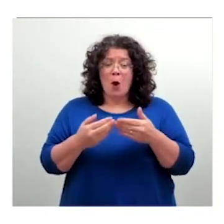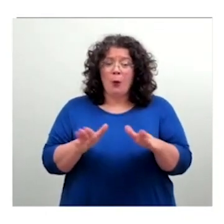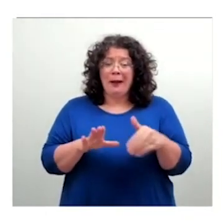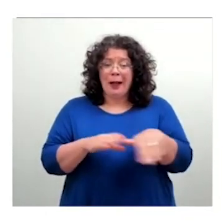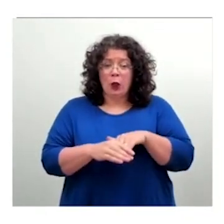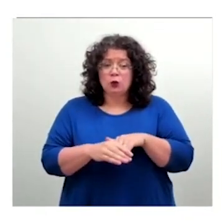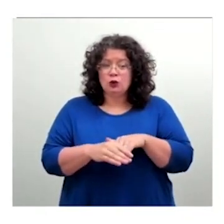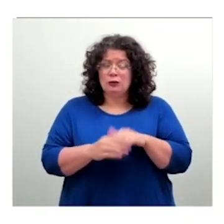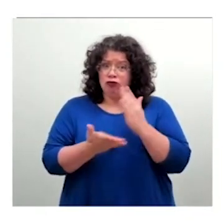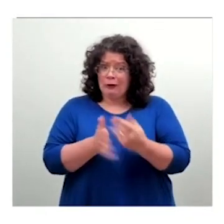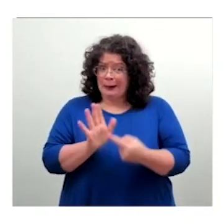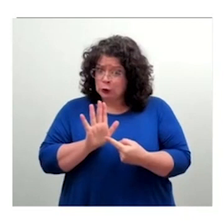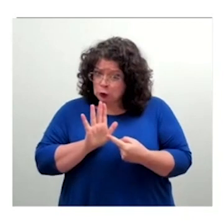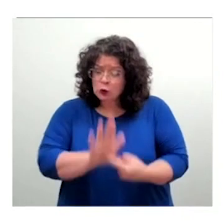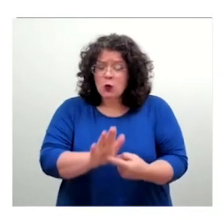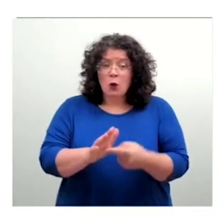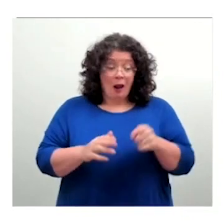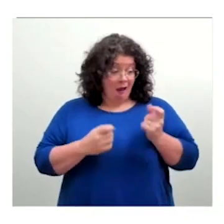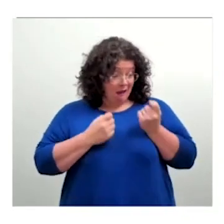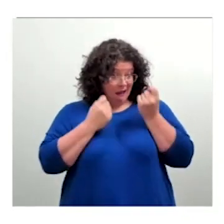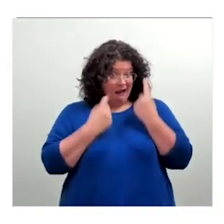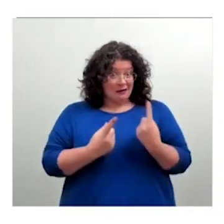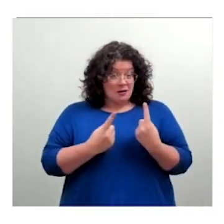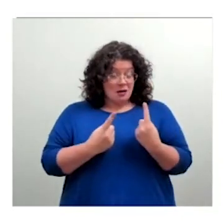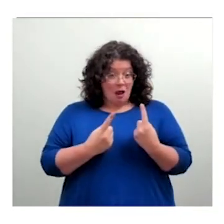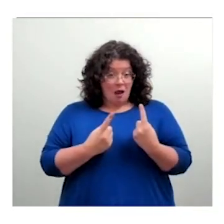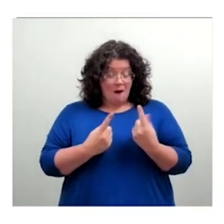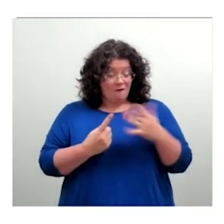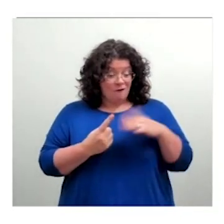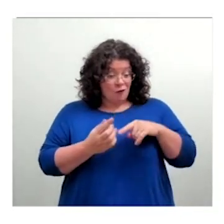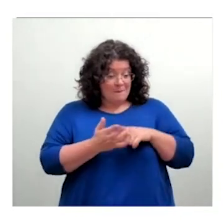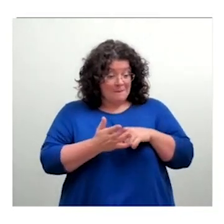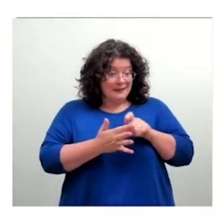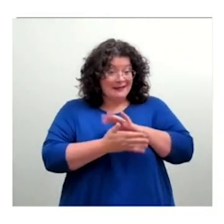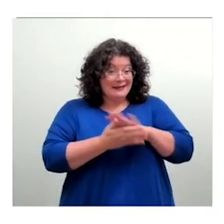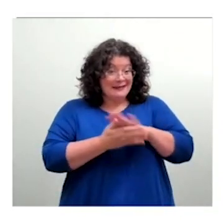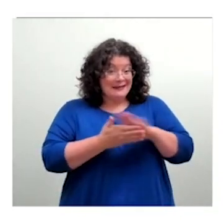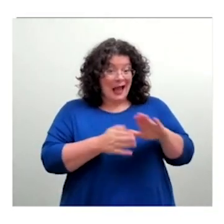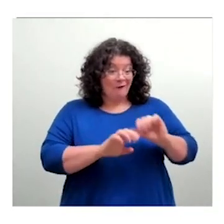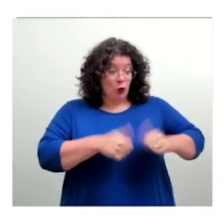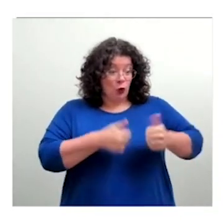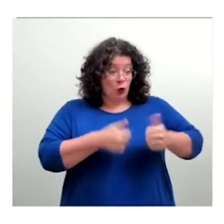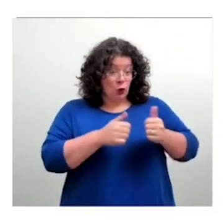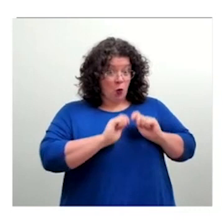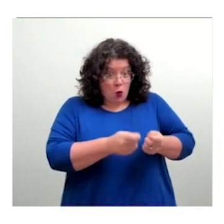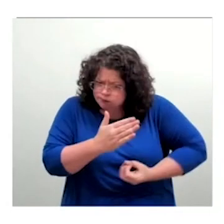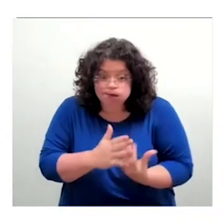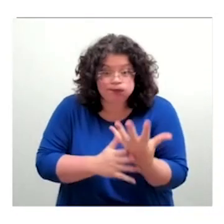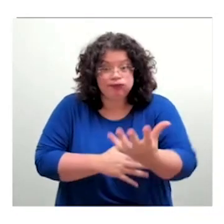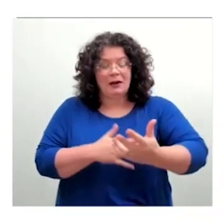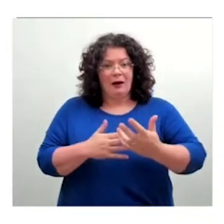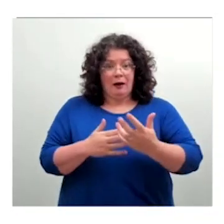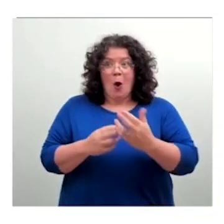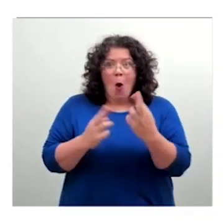out there. And let's hope we're going to see it in the market soon. And congratulations, Mahika. You've just done an amazing job there. And I can't wait to see the next